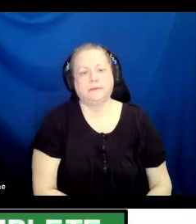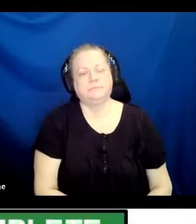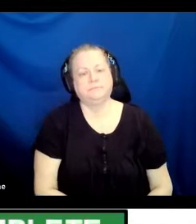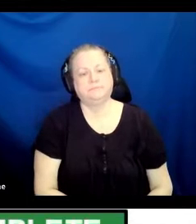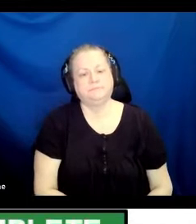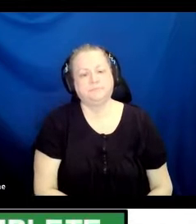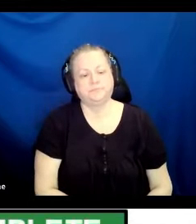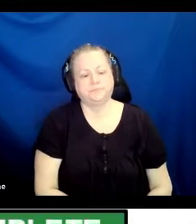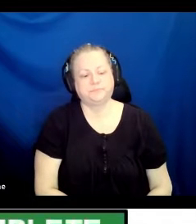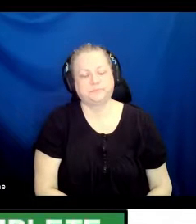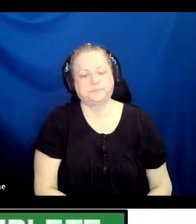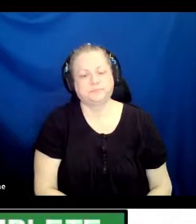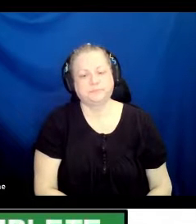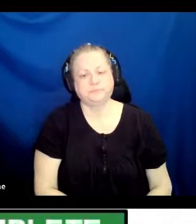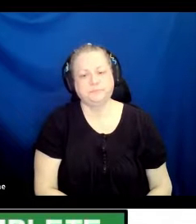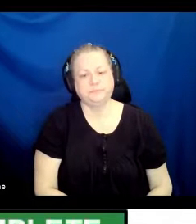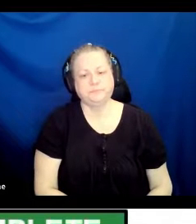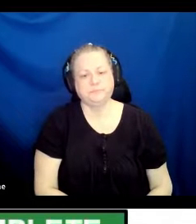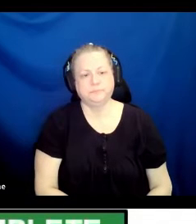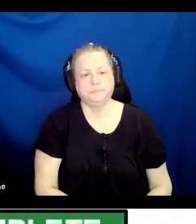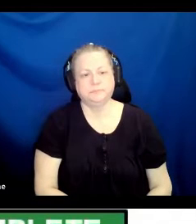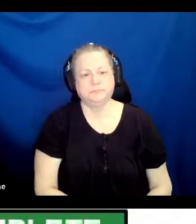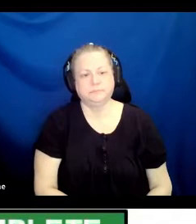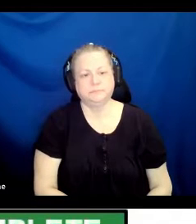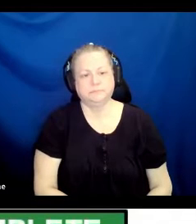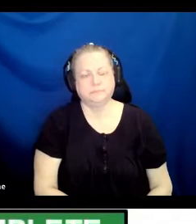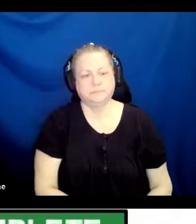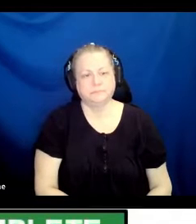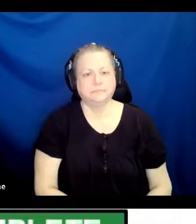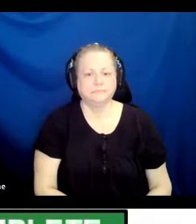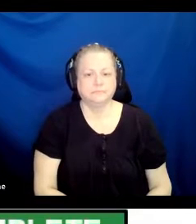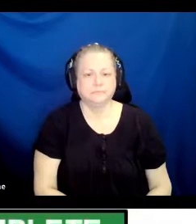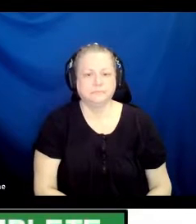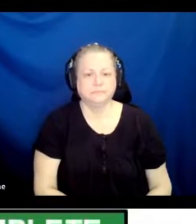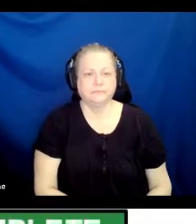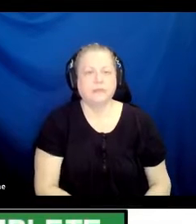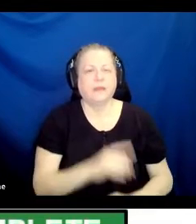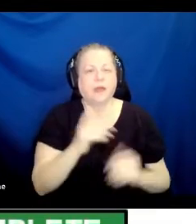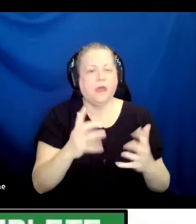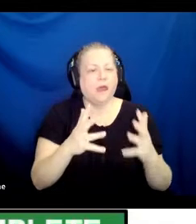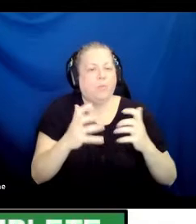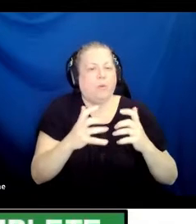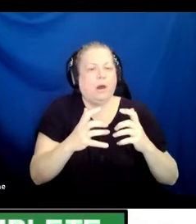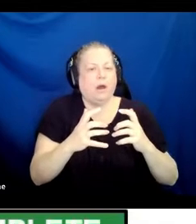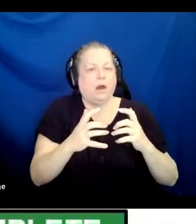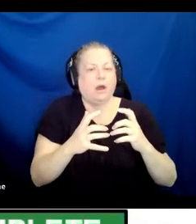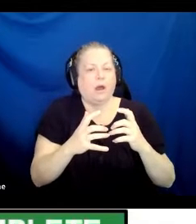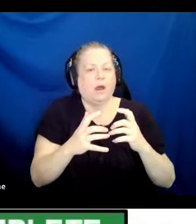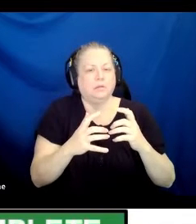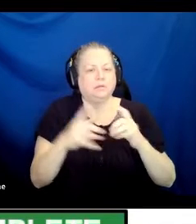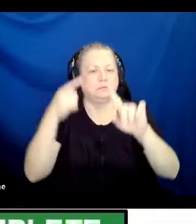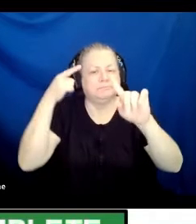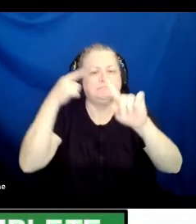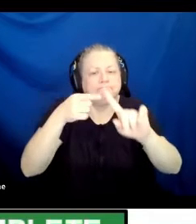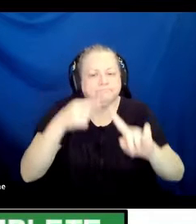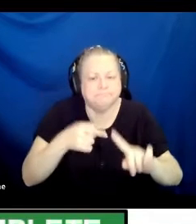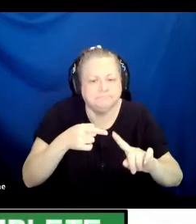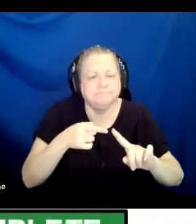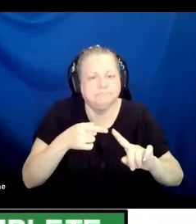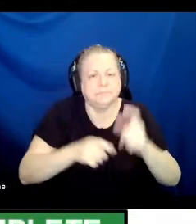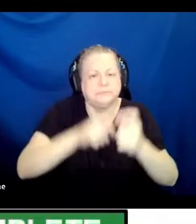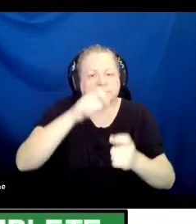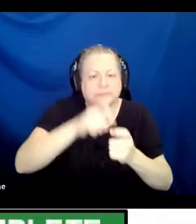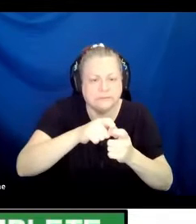And as we talked about, I'm going to really highlight a few areas that you, as folks